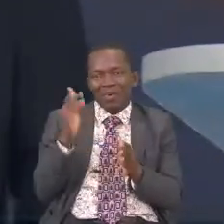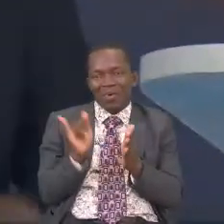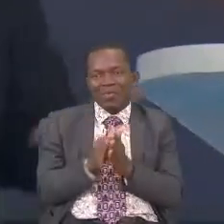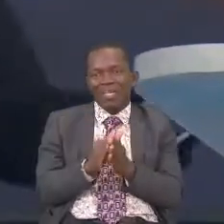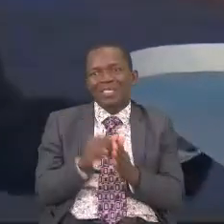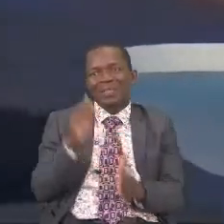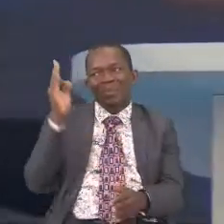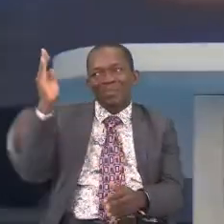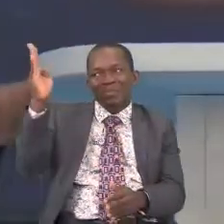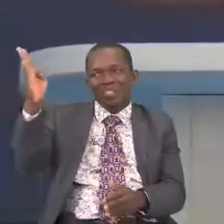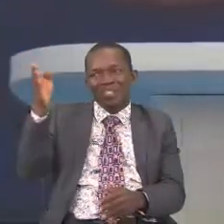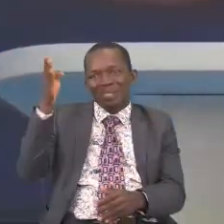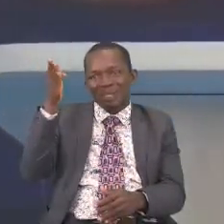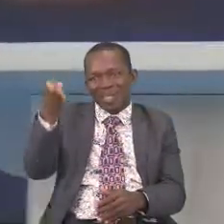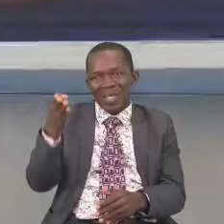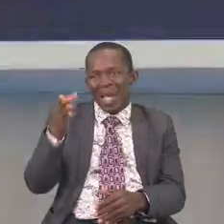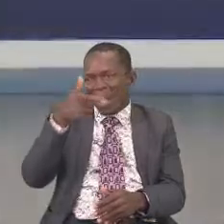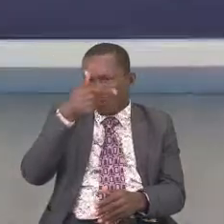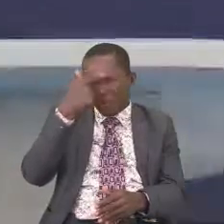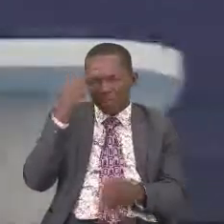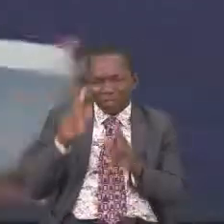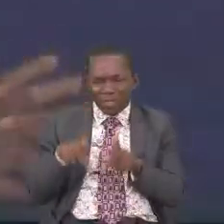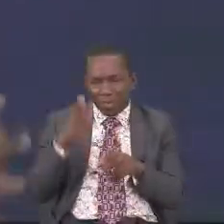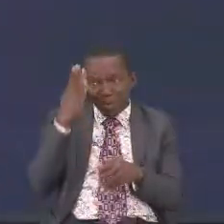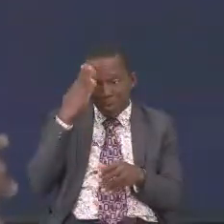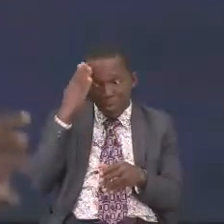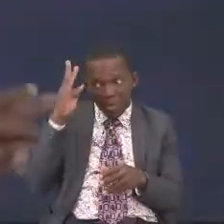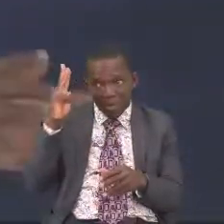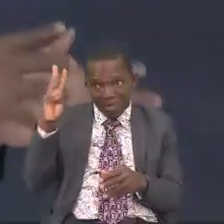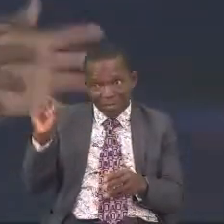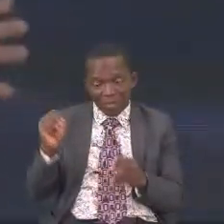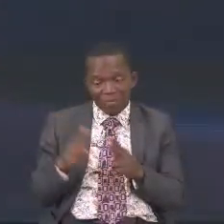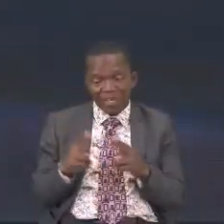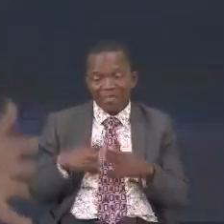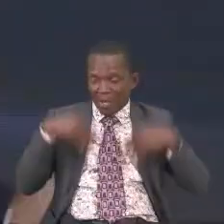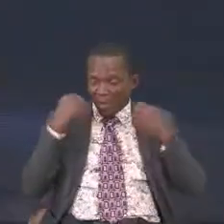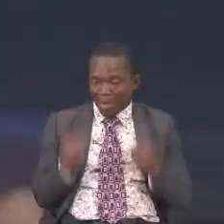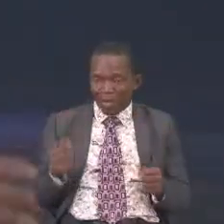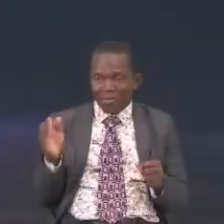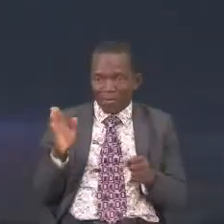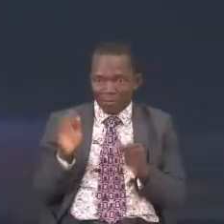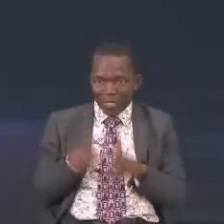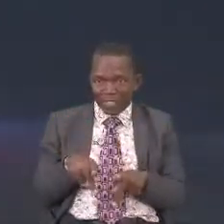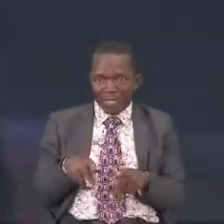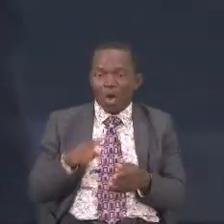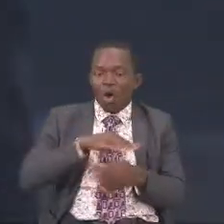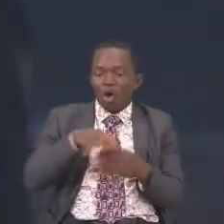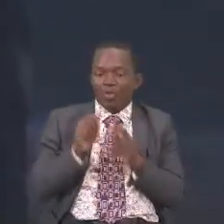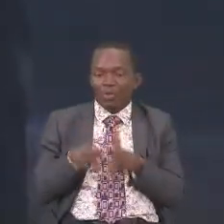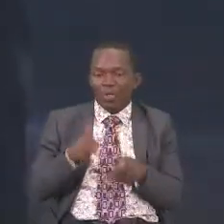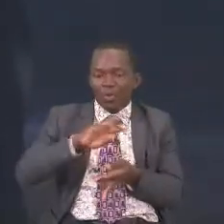lady. And because everybody knew him in that community, all those people repented.